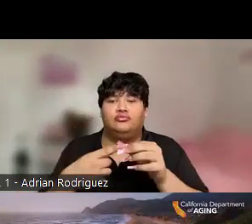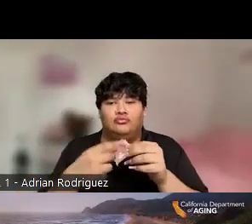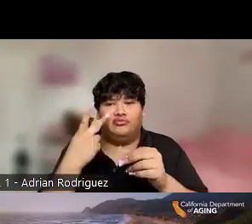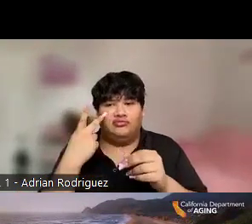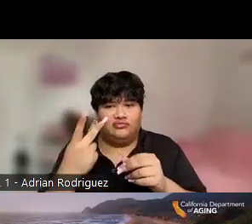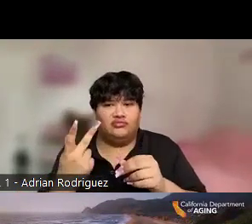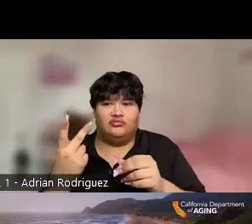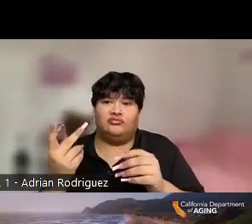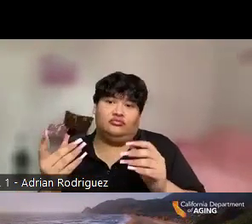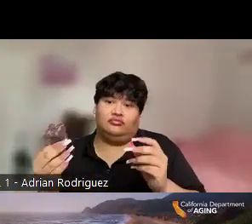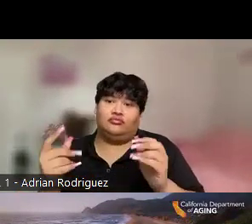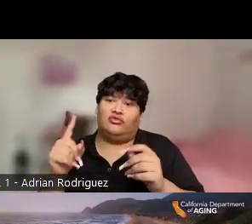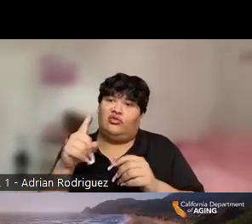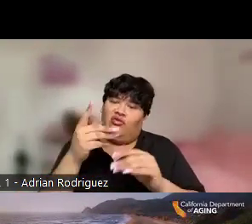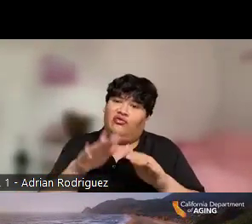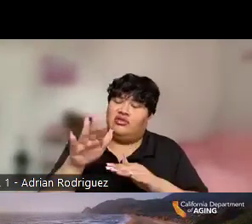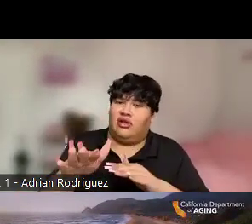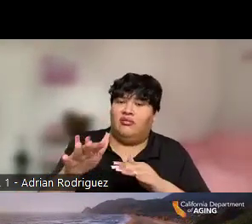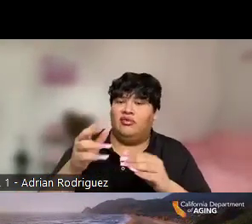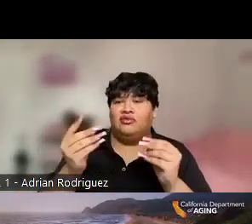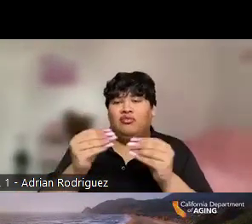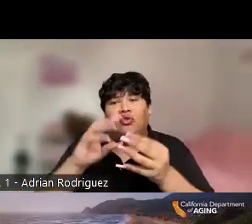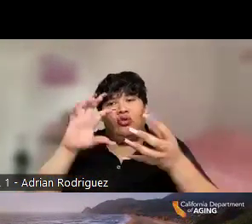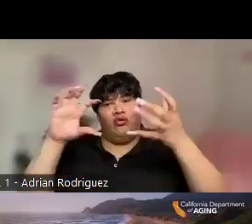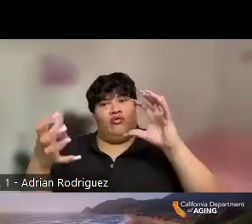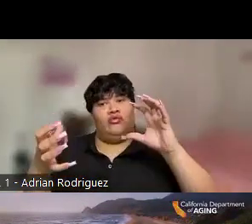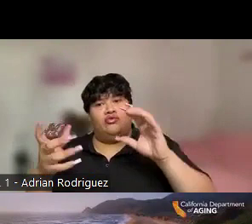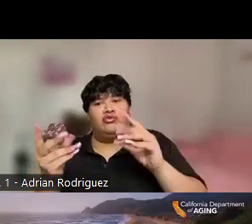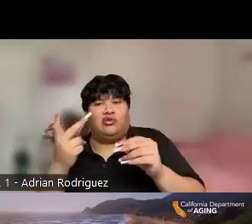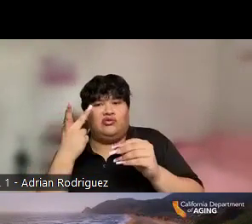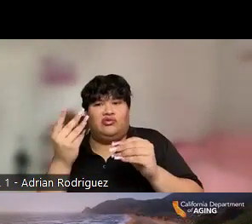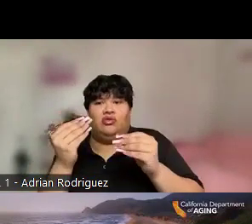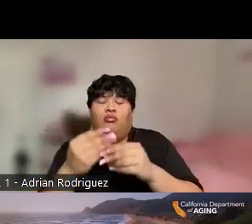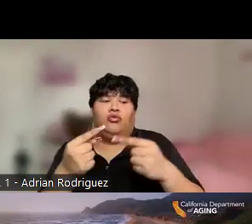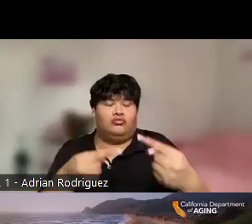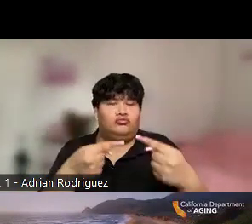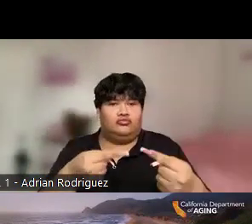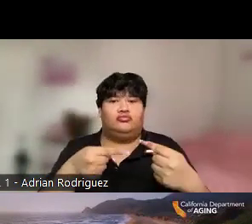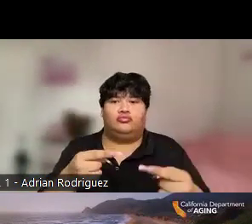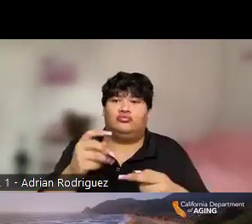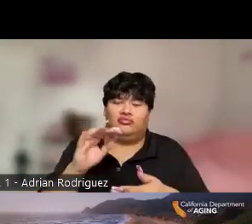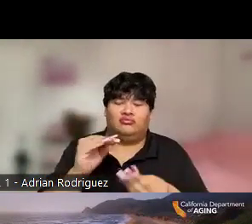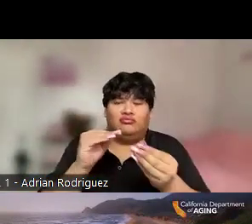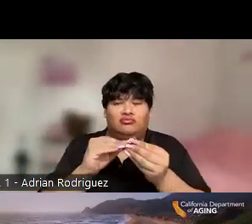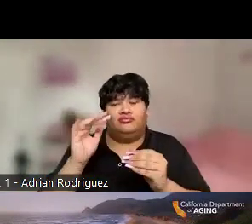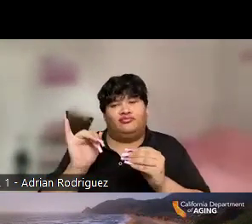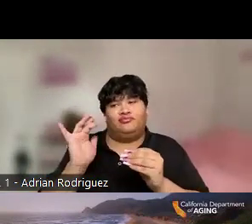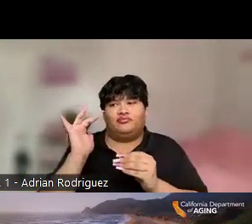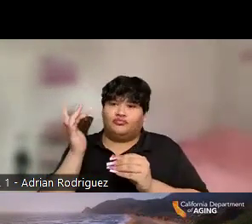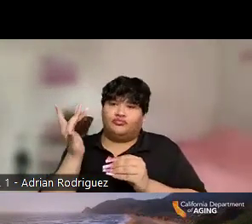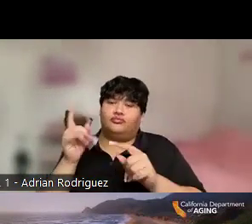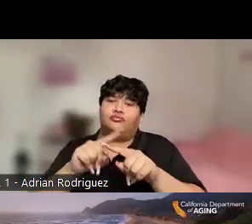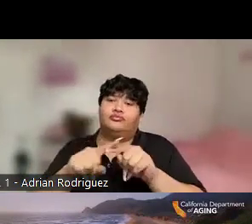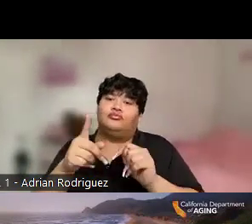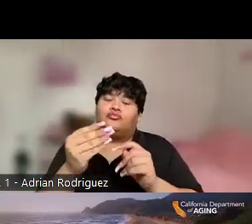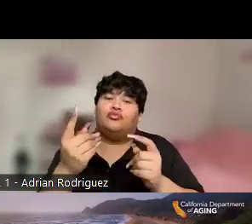be, if the first step is confusing and there's a lot of barriers, it can be very daunting. And this is what we're